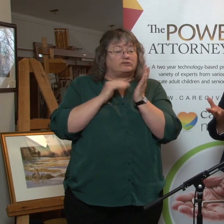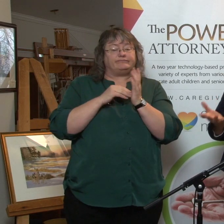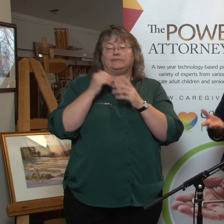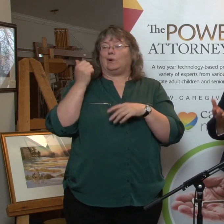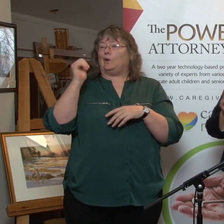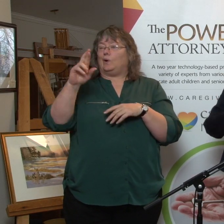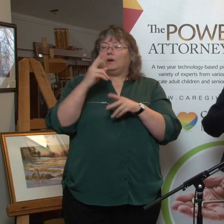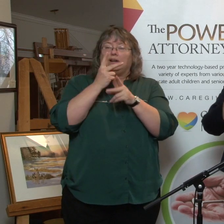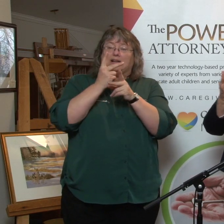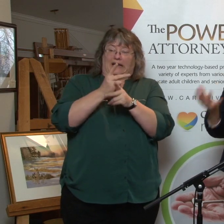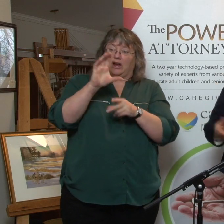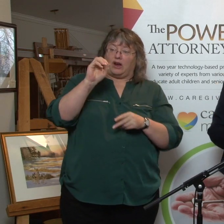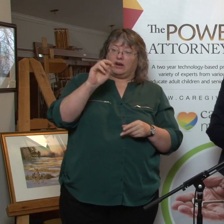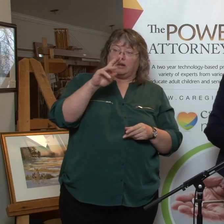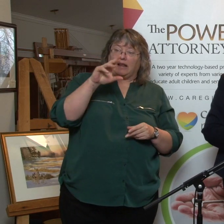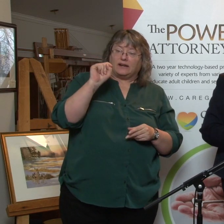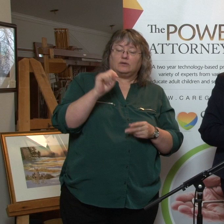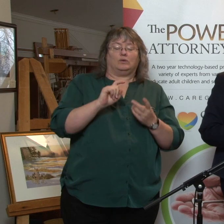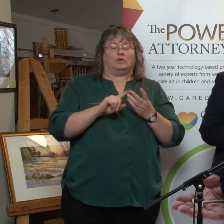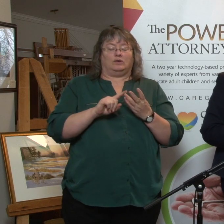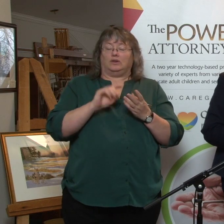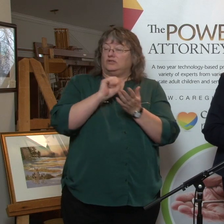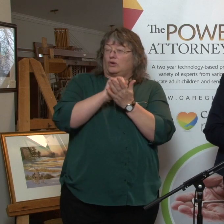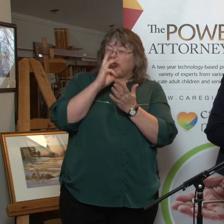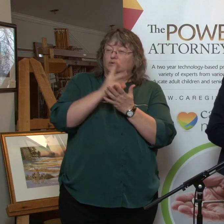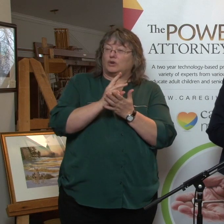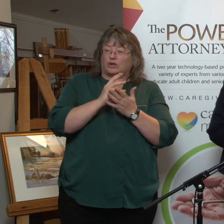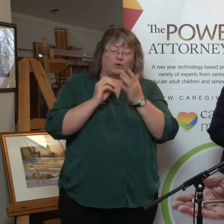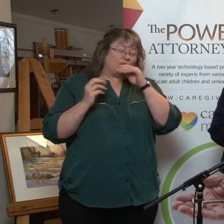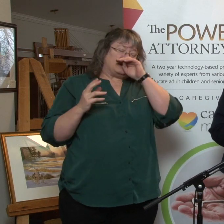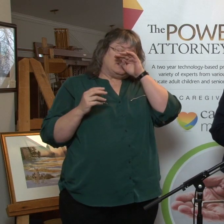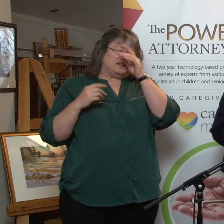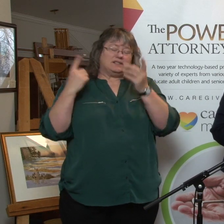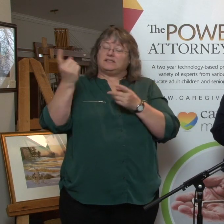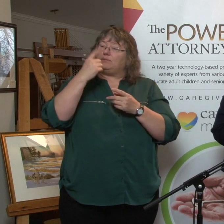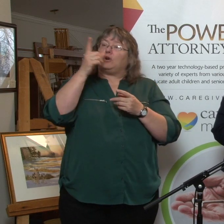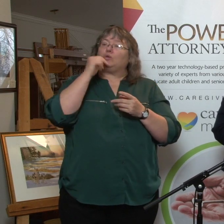could be Care Connect, it could be a social worker, anyone who starts